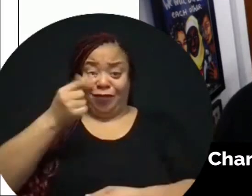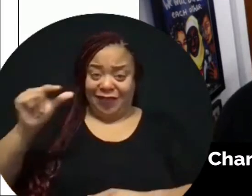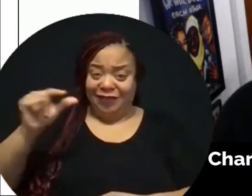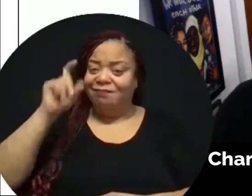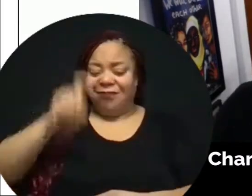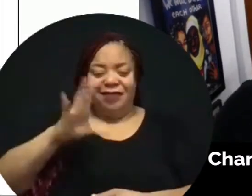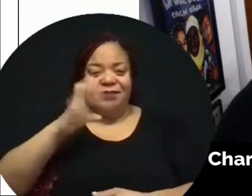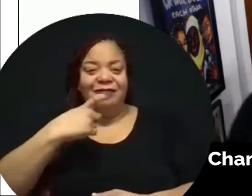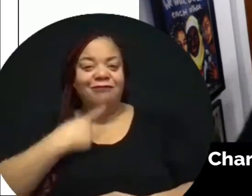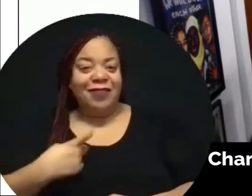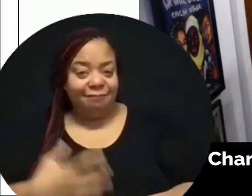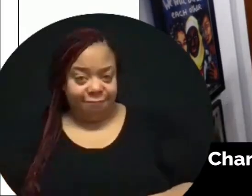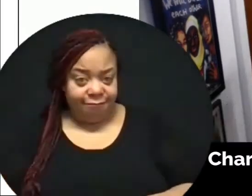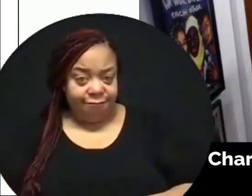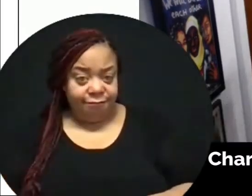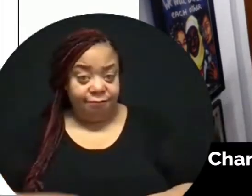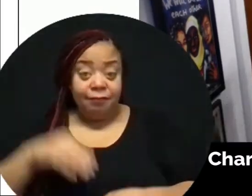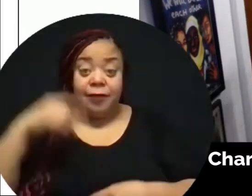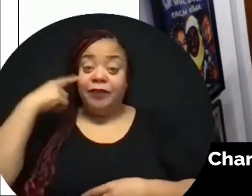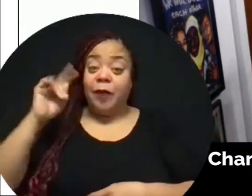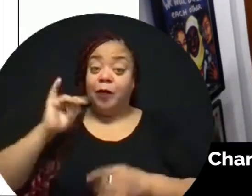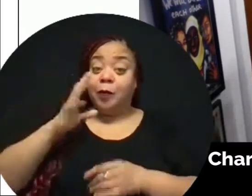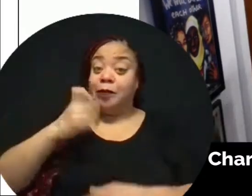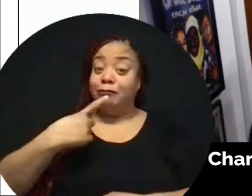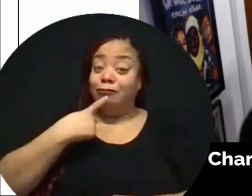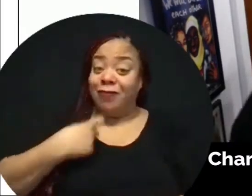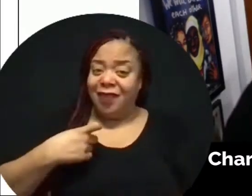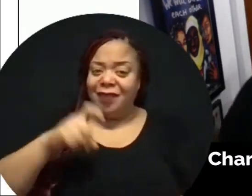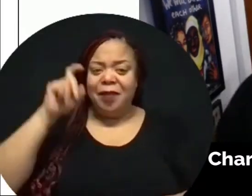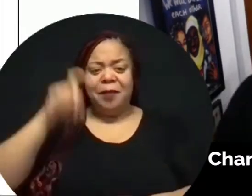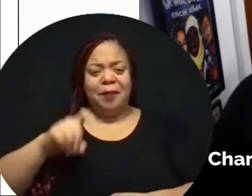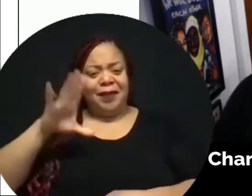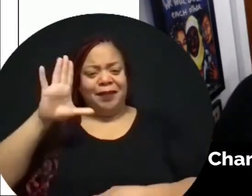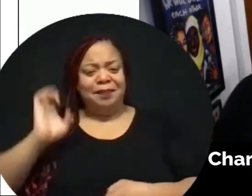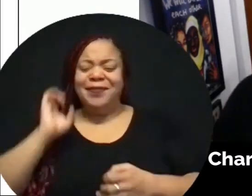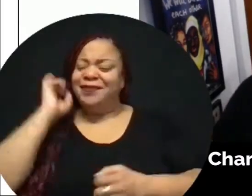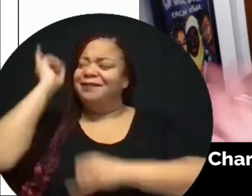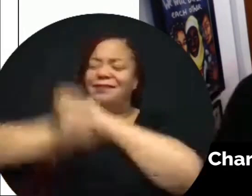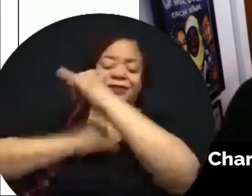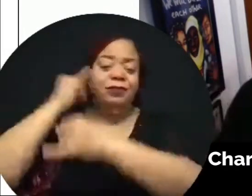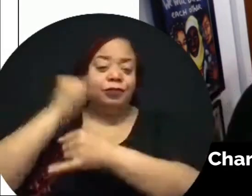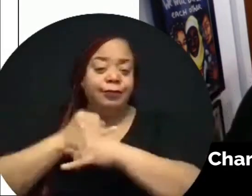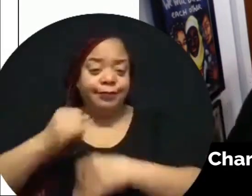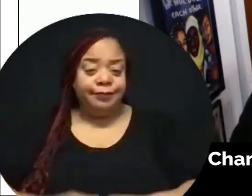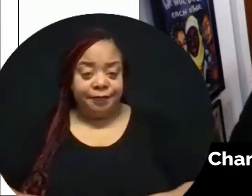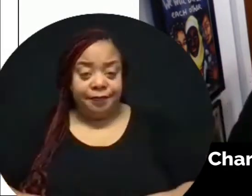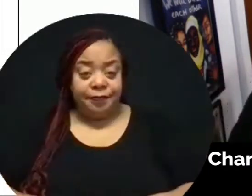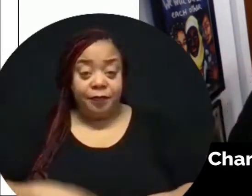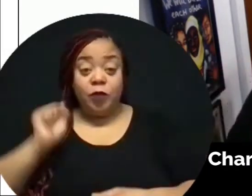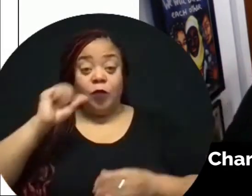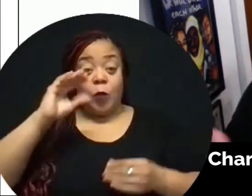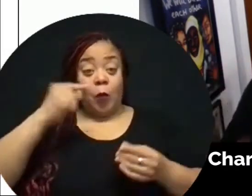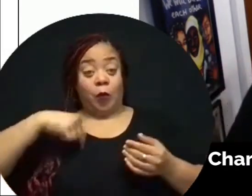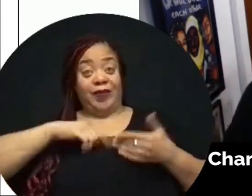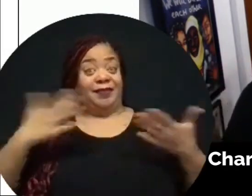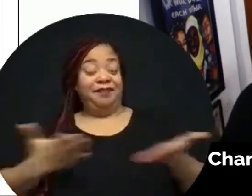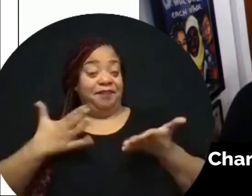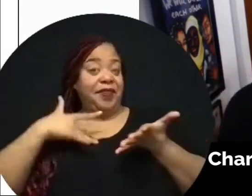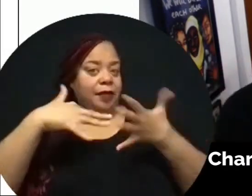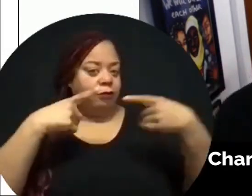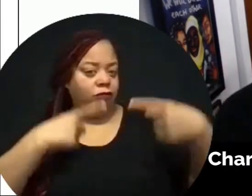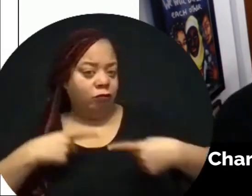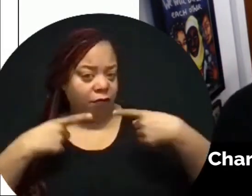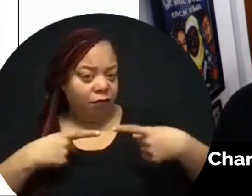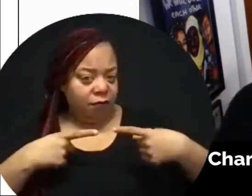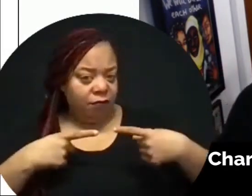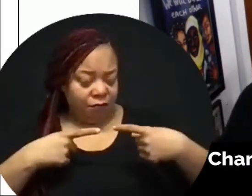we hope further moves us beyond single issue organizing. So for today, though, we're going to be tackling